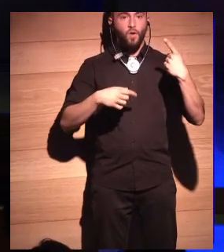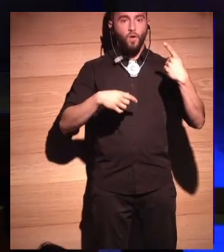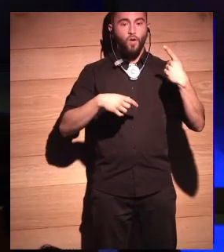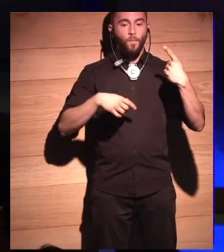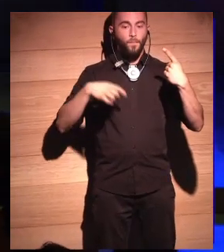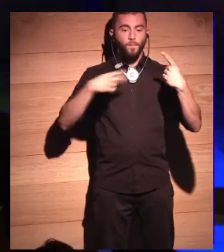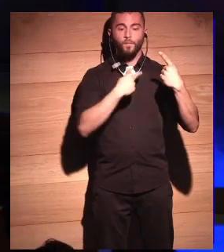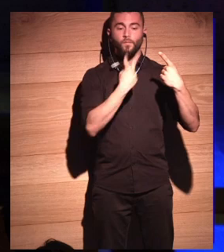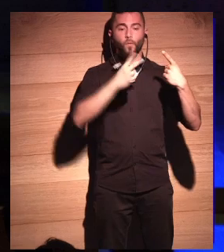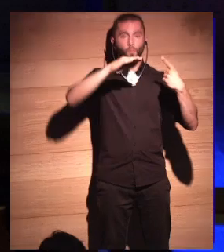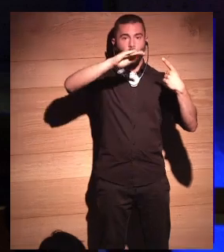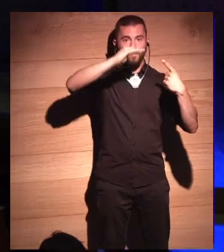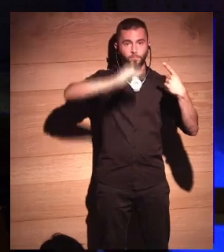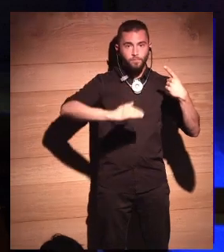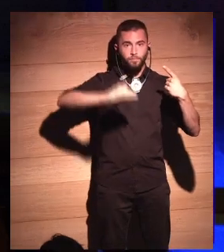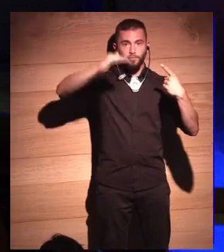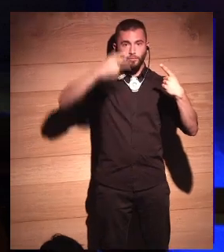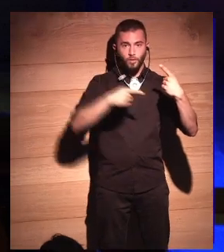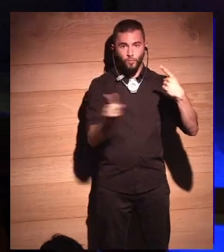went